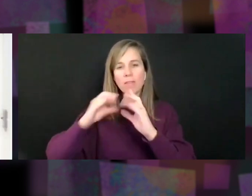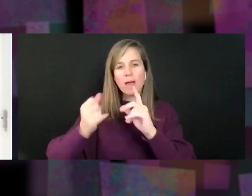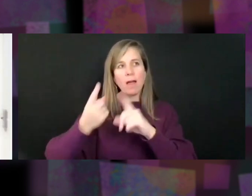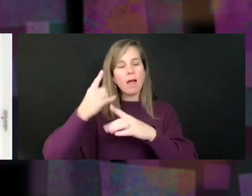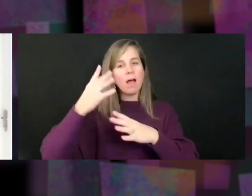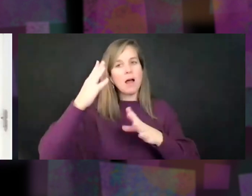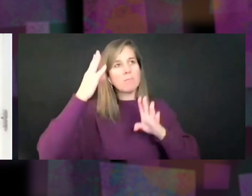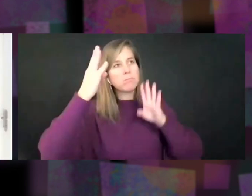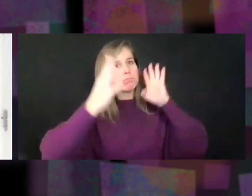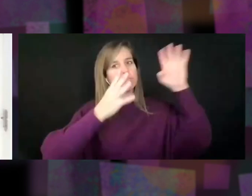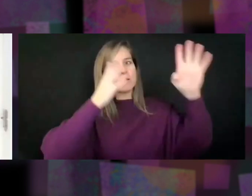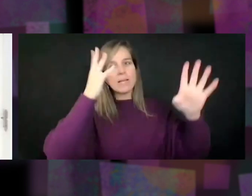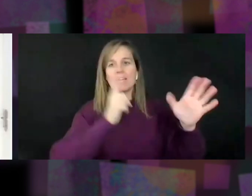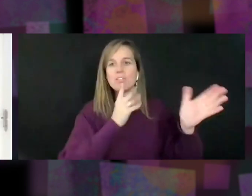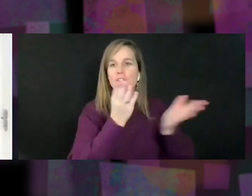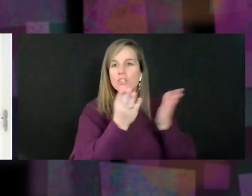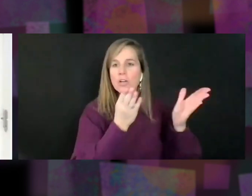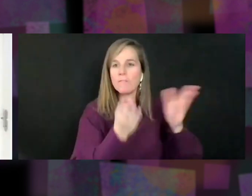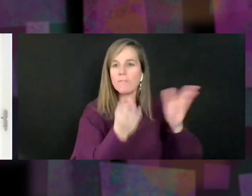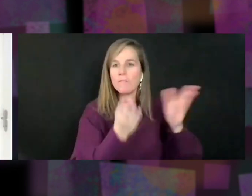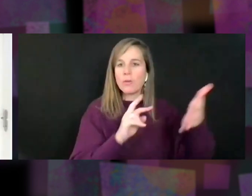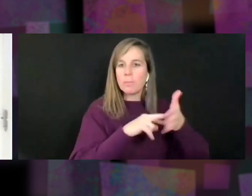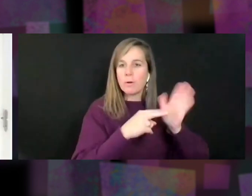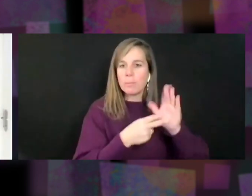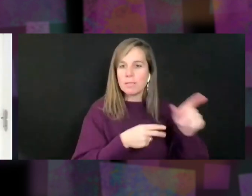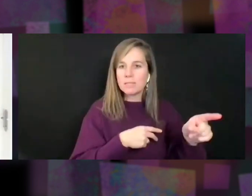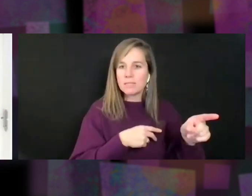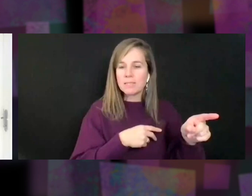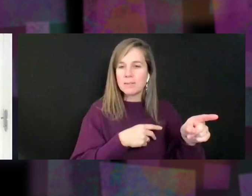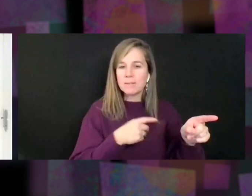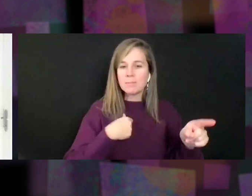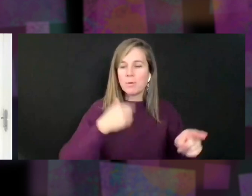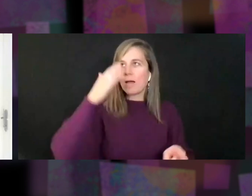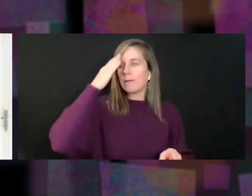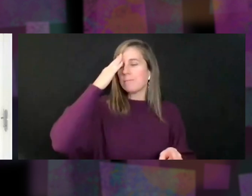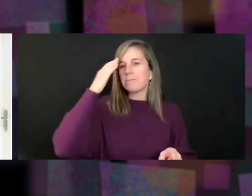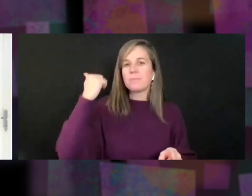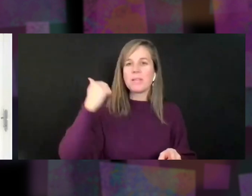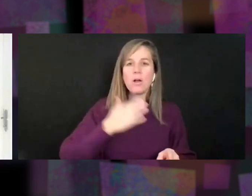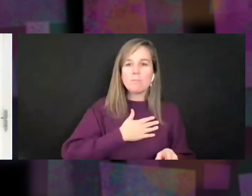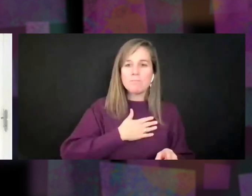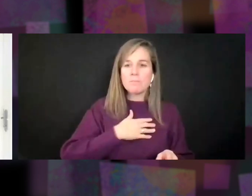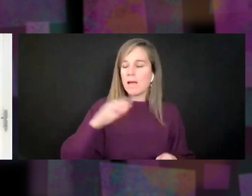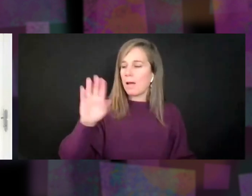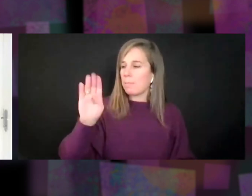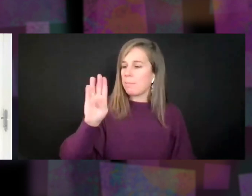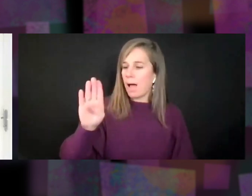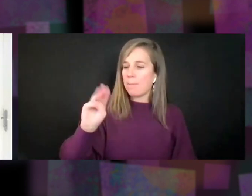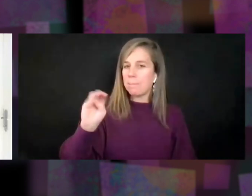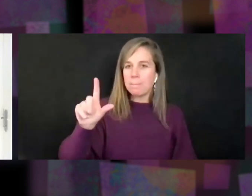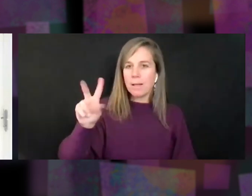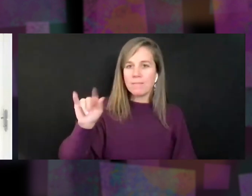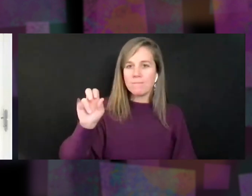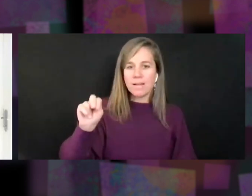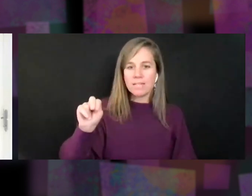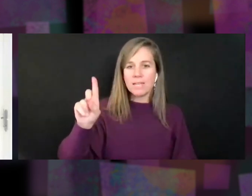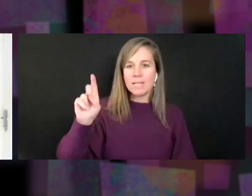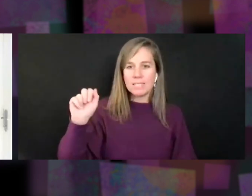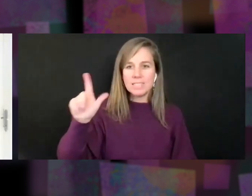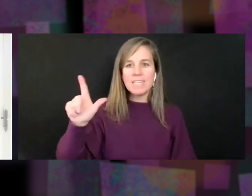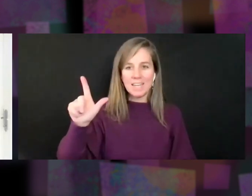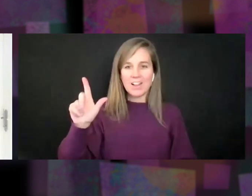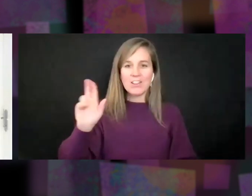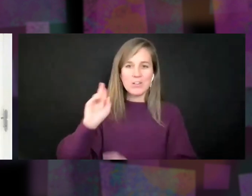in service of something else. And I think fondly of the late Baba Melvin Deal, who joined the ancestors last